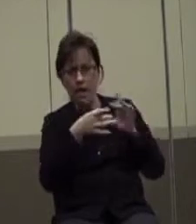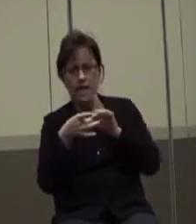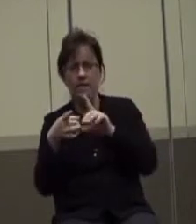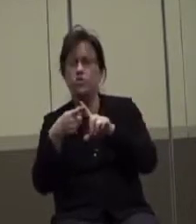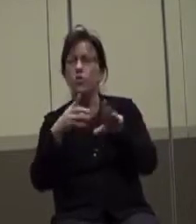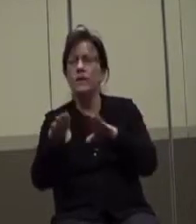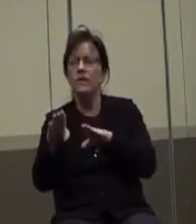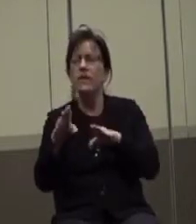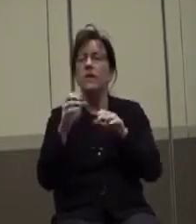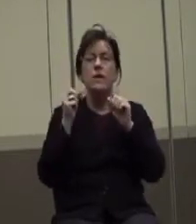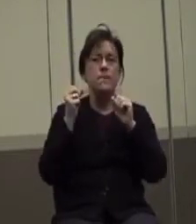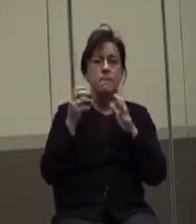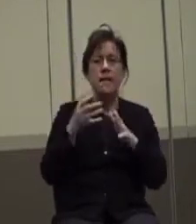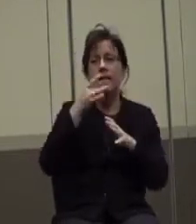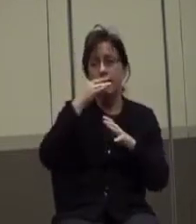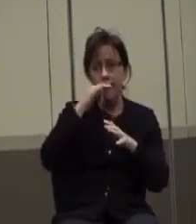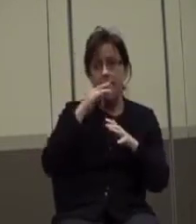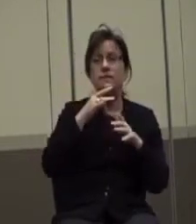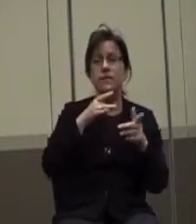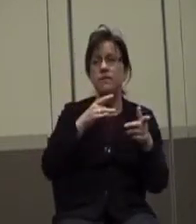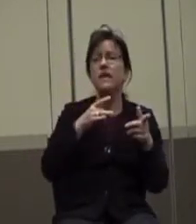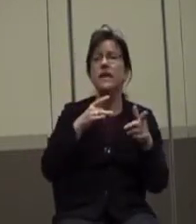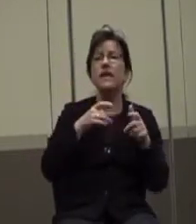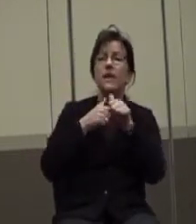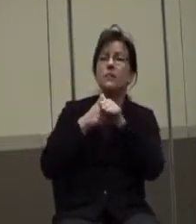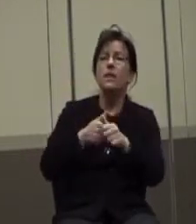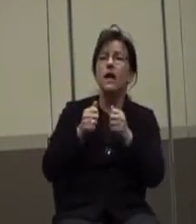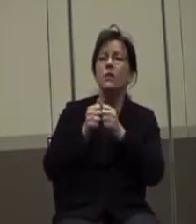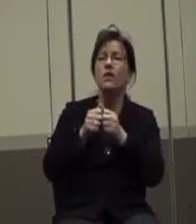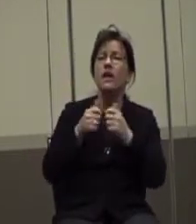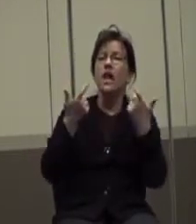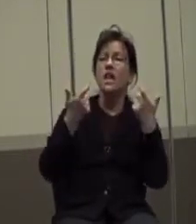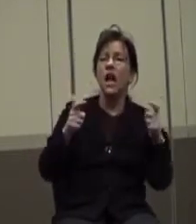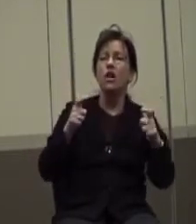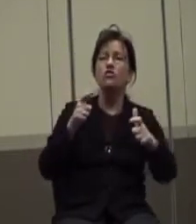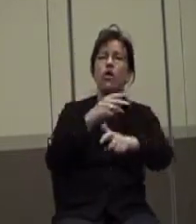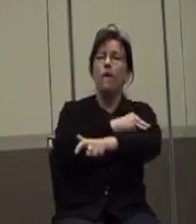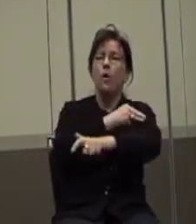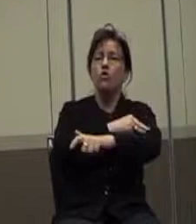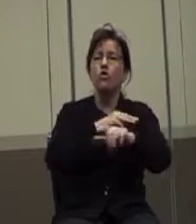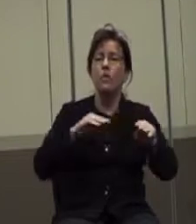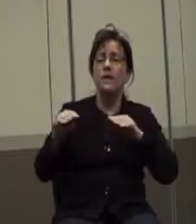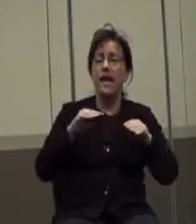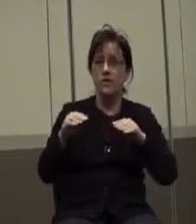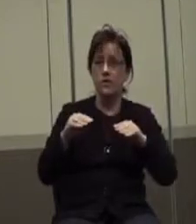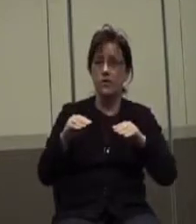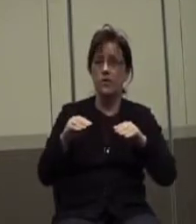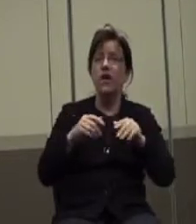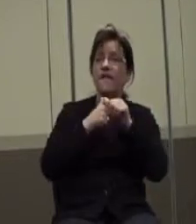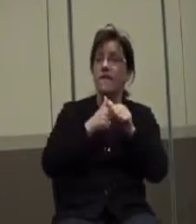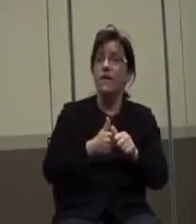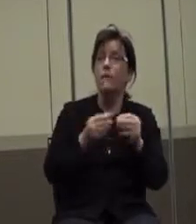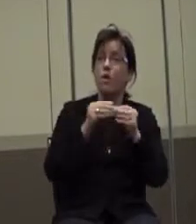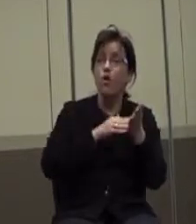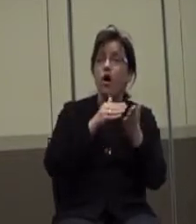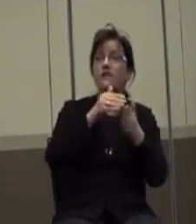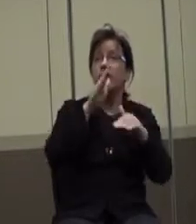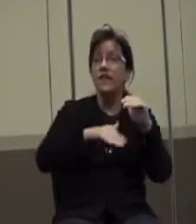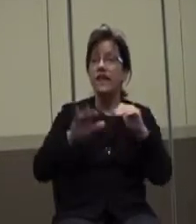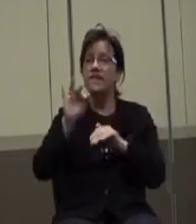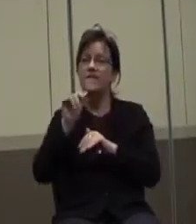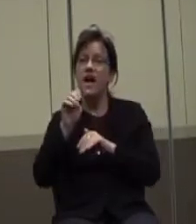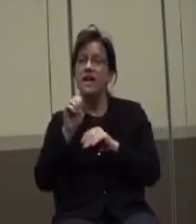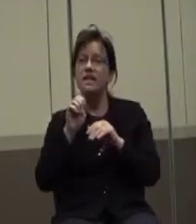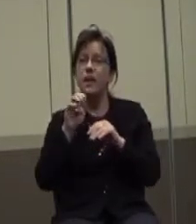lot of kids, large motor behaviors are complied with more than than fine motor. Will you go get me a dictionary from the back of the room? Let's put on